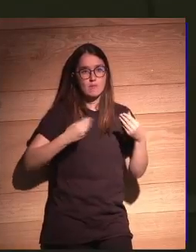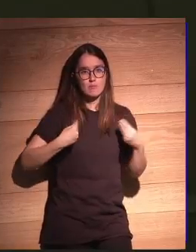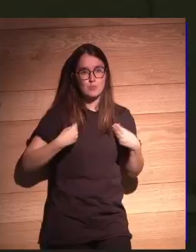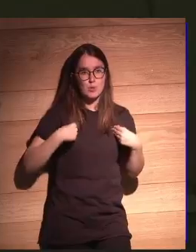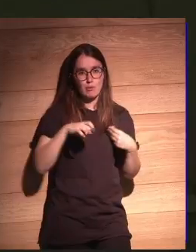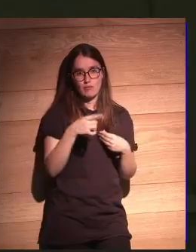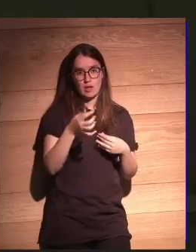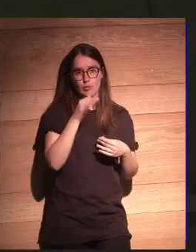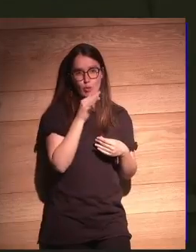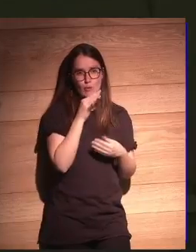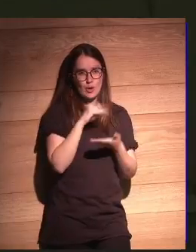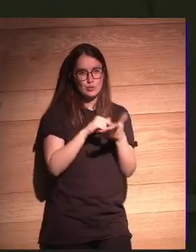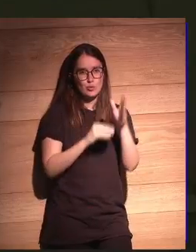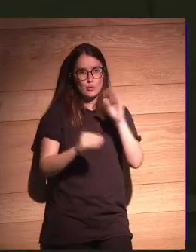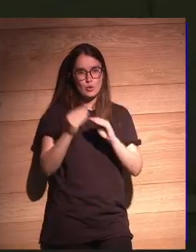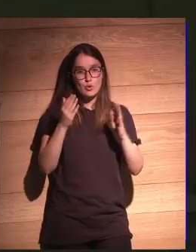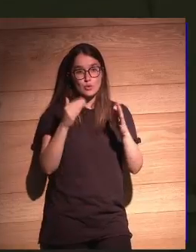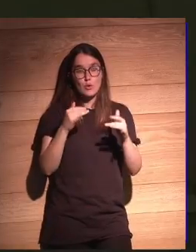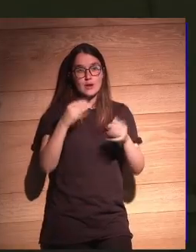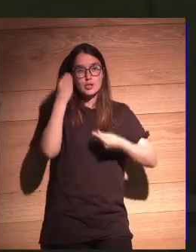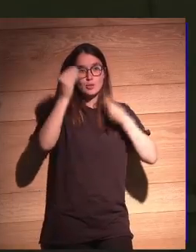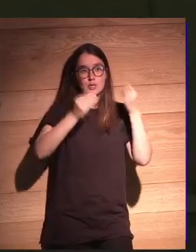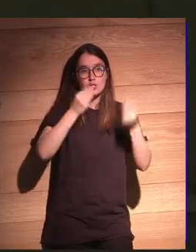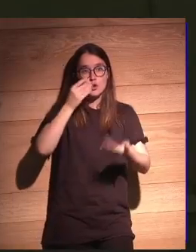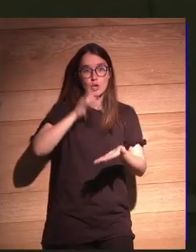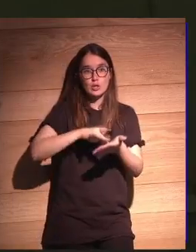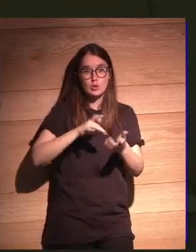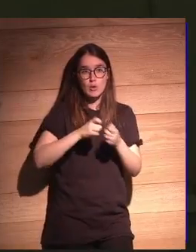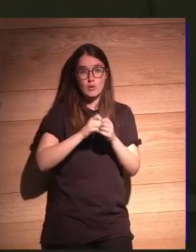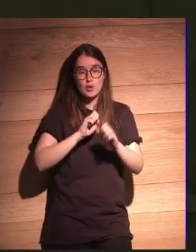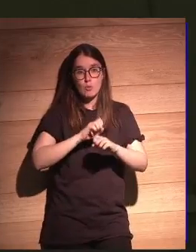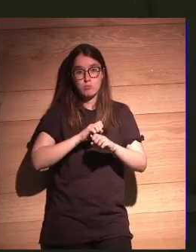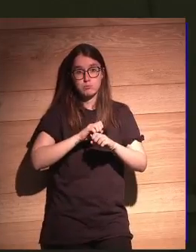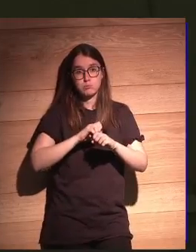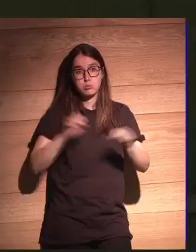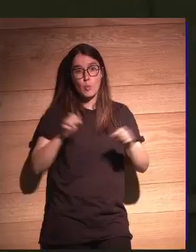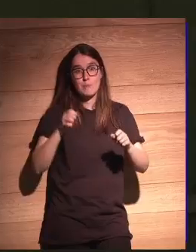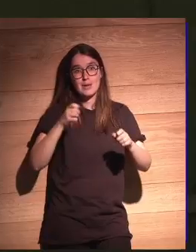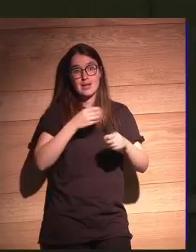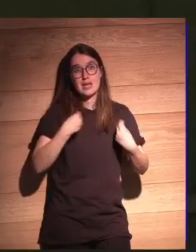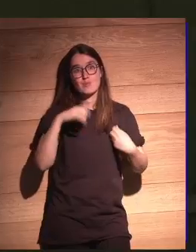of access to housing that we have not resolved yet. Regarding what happened in the